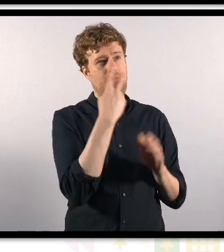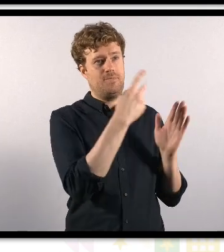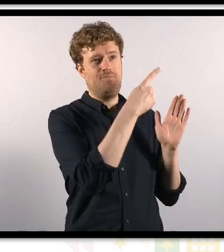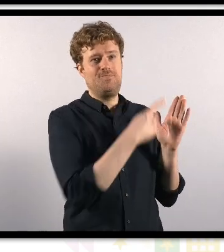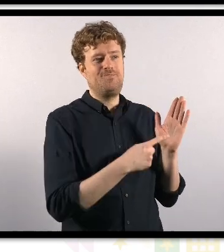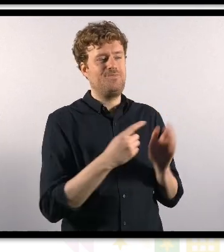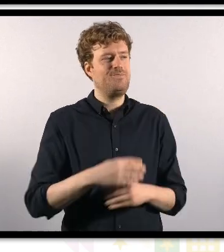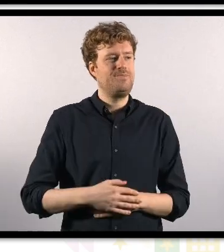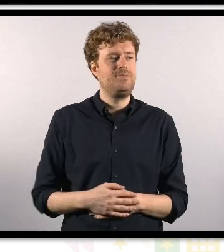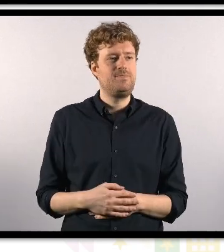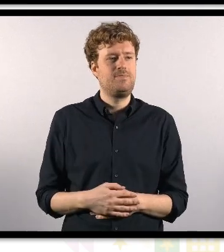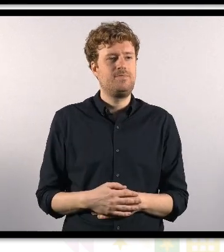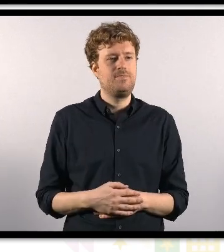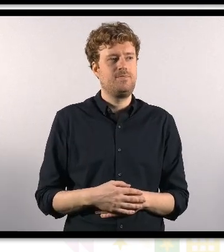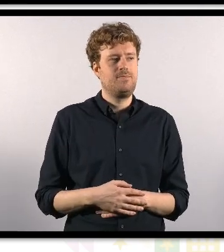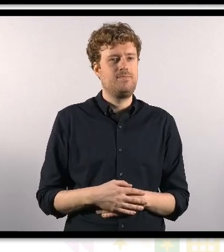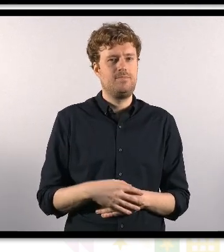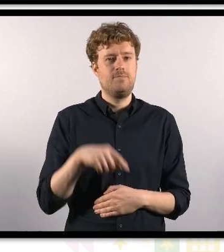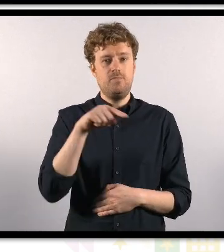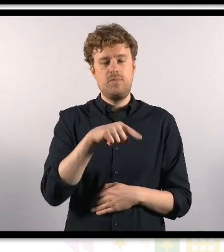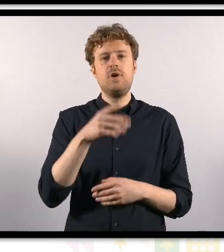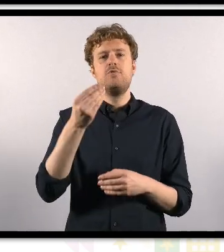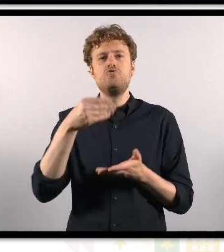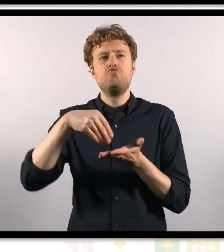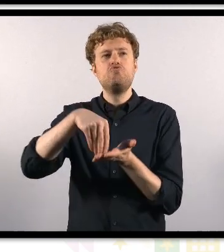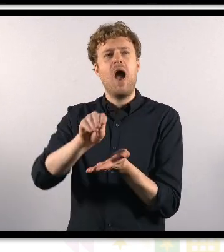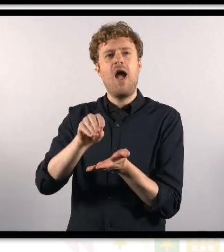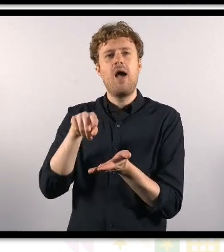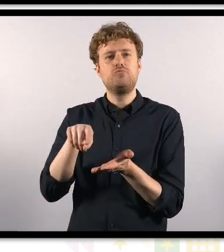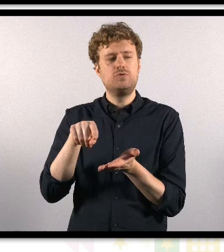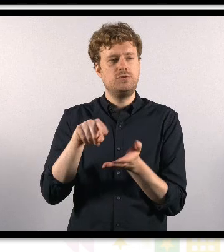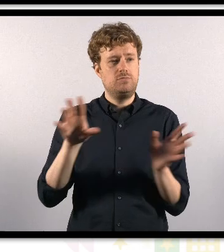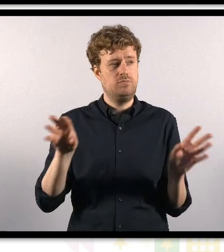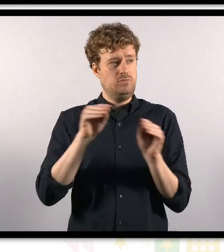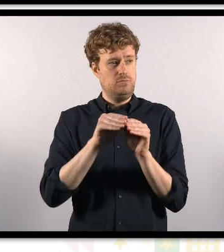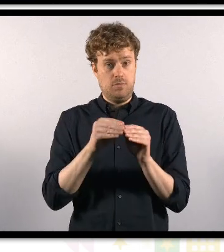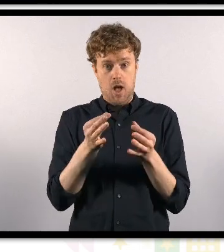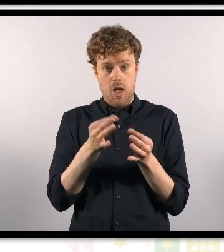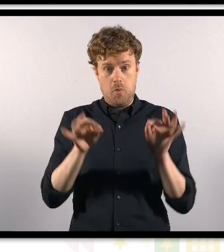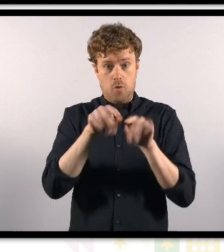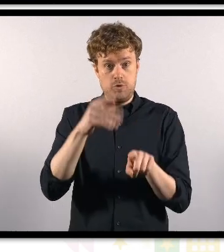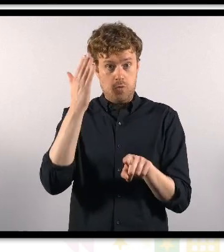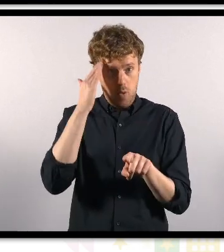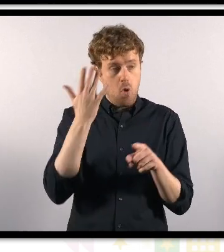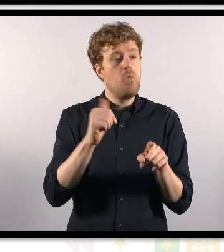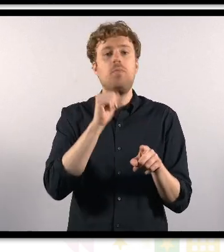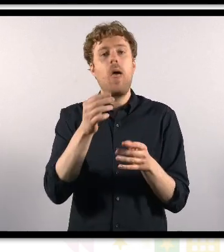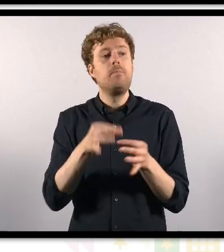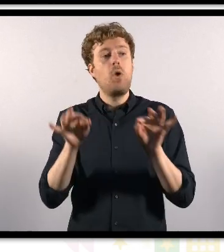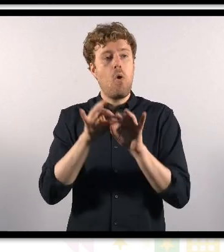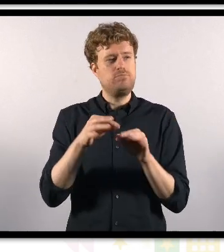the trace into upstream and downstream chunks. We generate partial explanations for all of them. And with the partial explanations, we